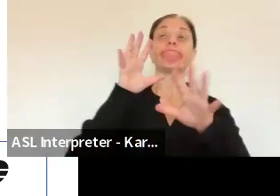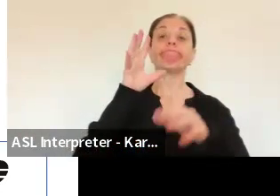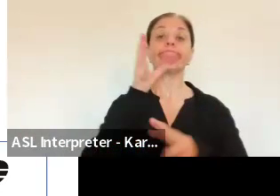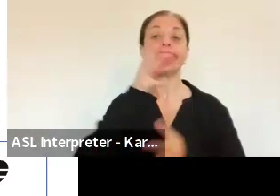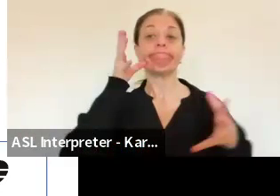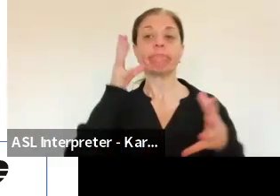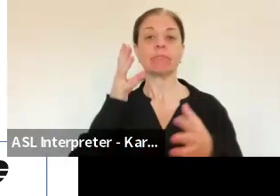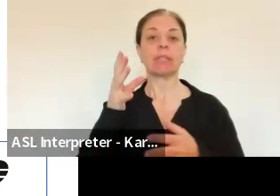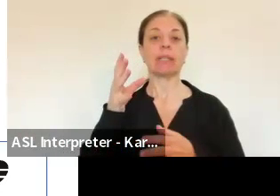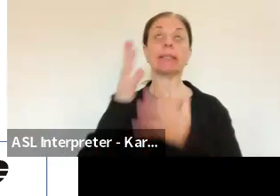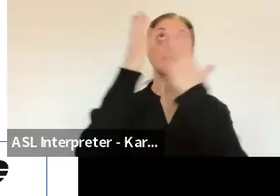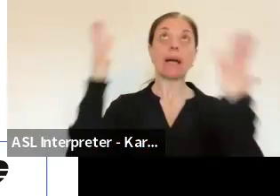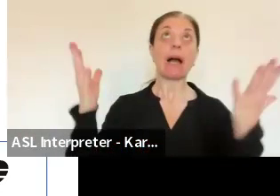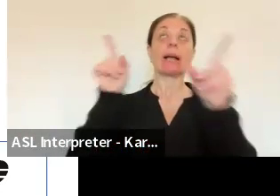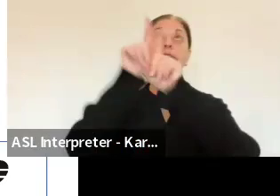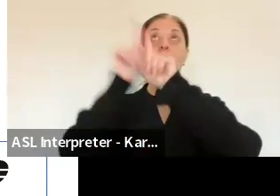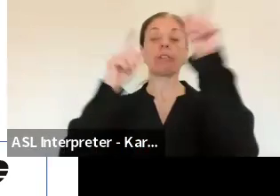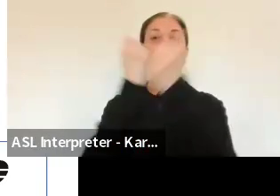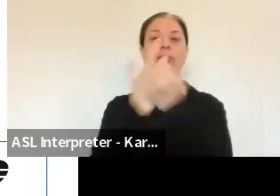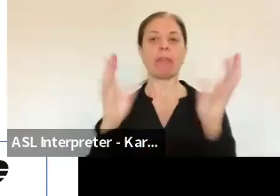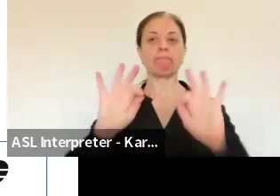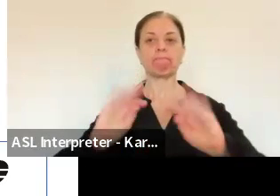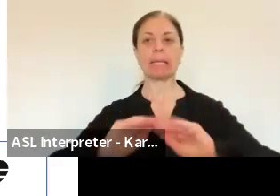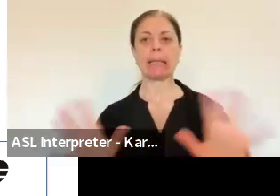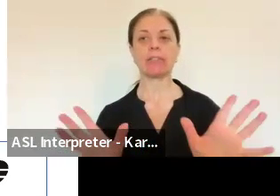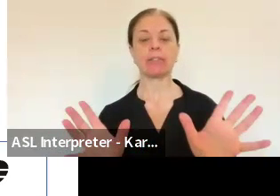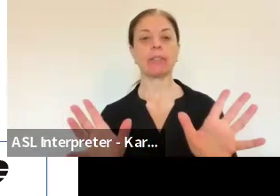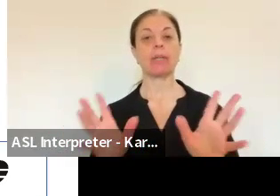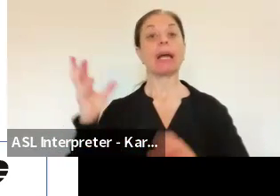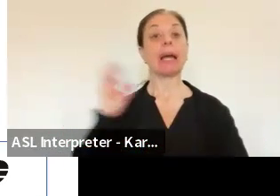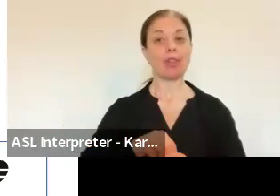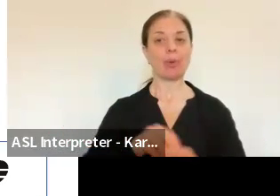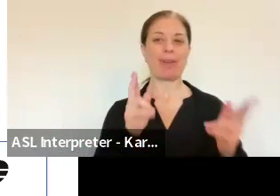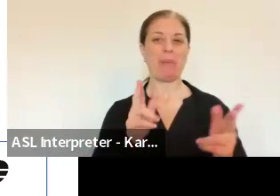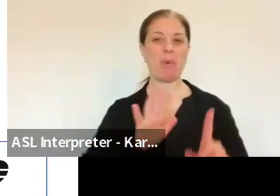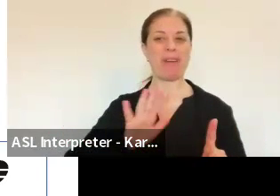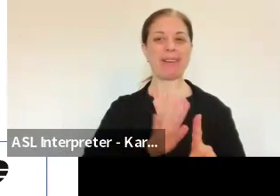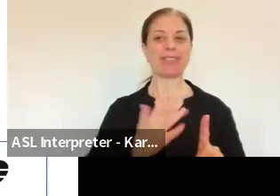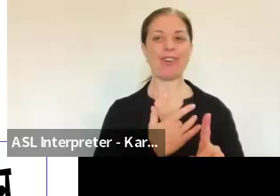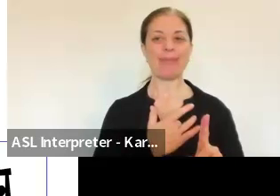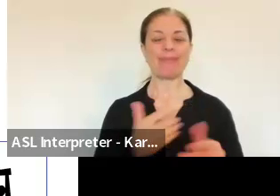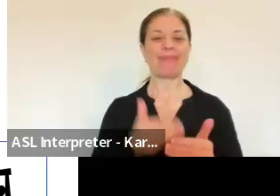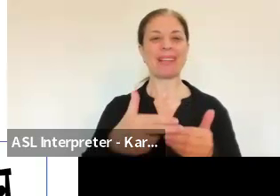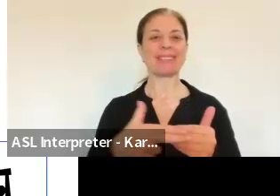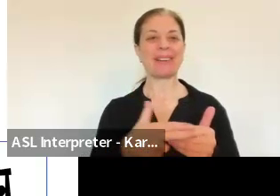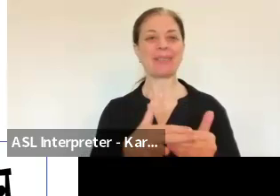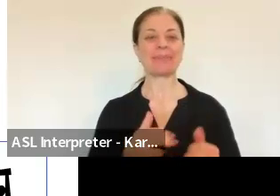bright stars, everything comes into focus, including a cowboy's heart. Next slide, please.